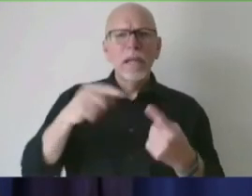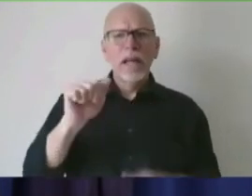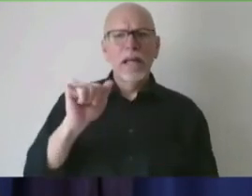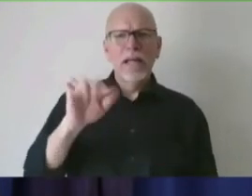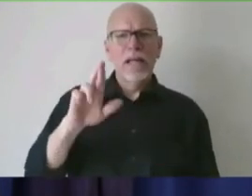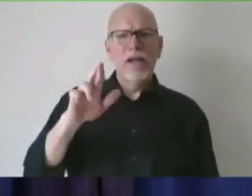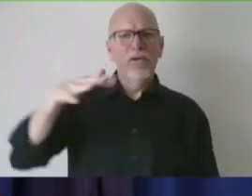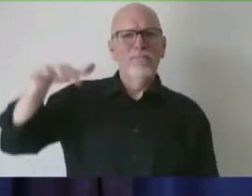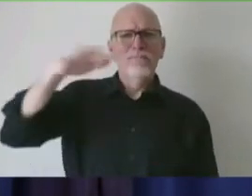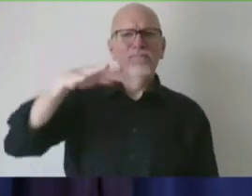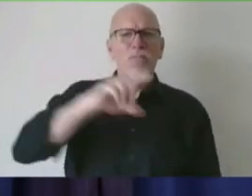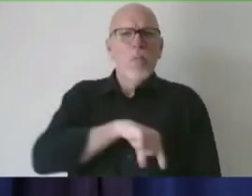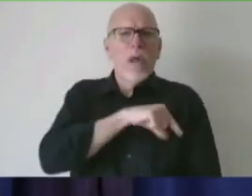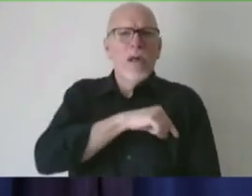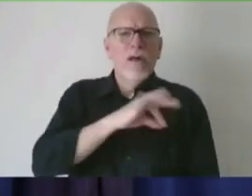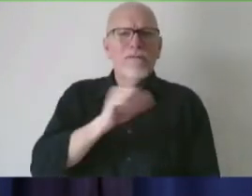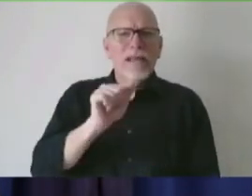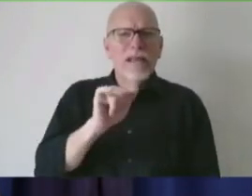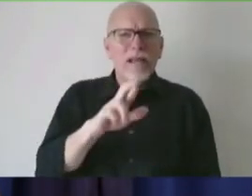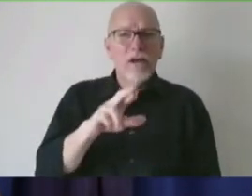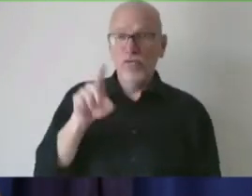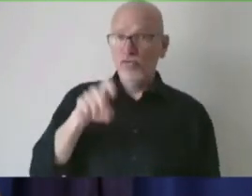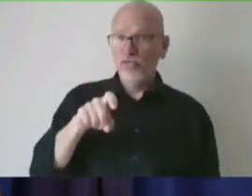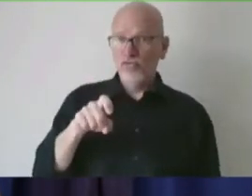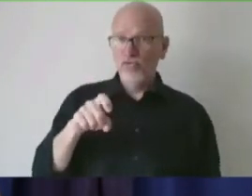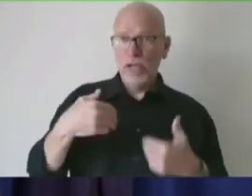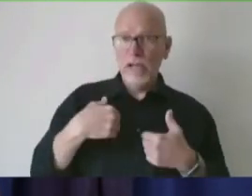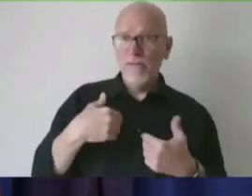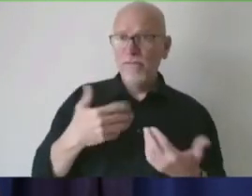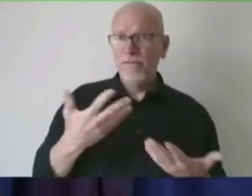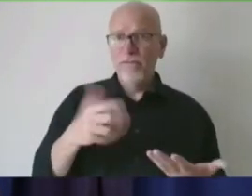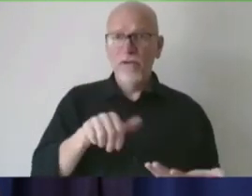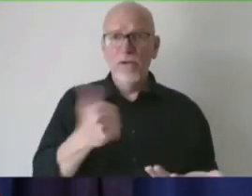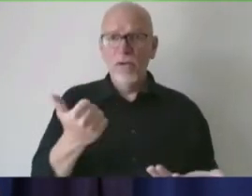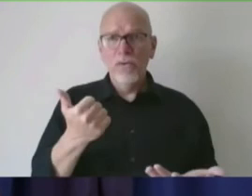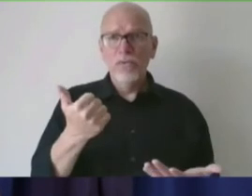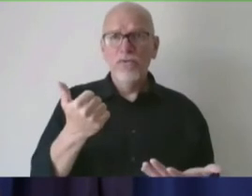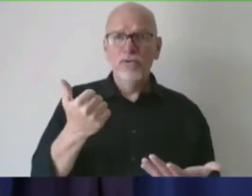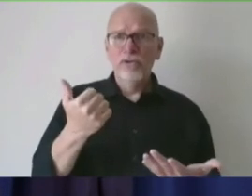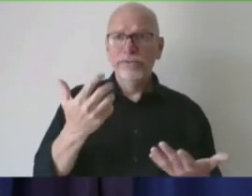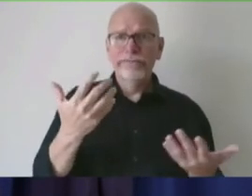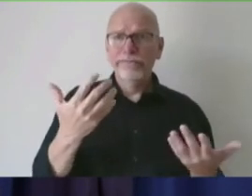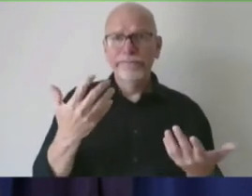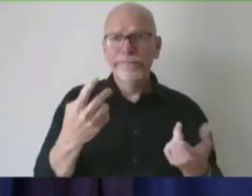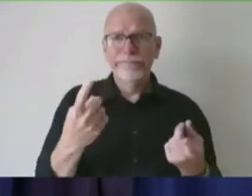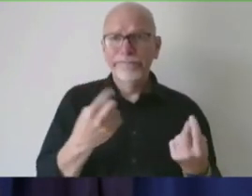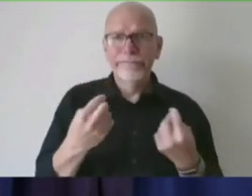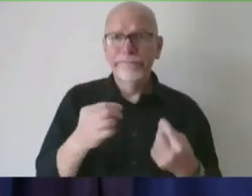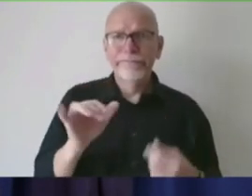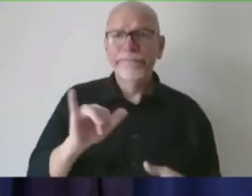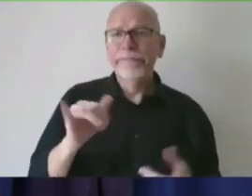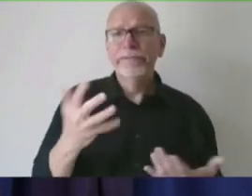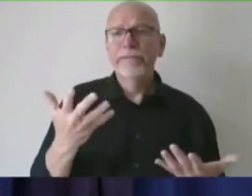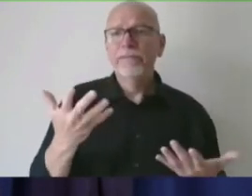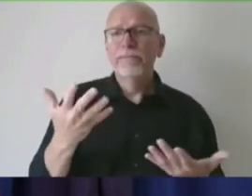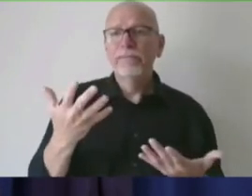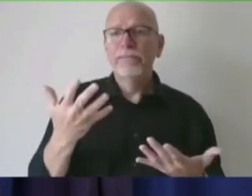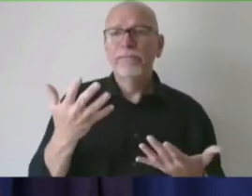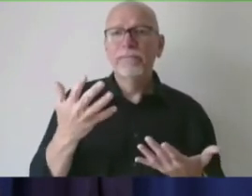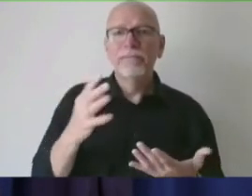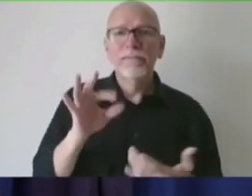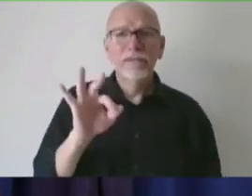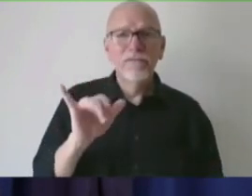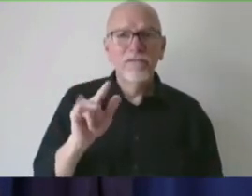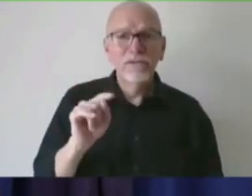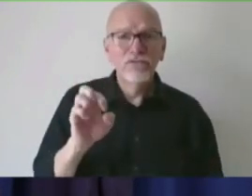quality in the schools? I mean, should there be other mitigating factors like, some sort of filters and